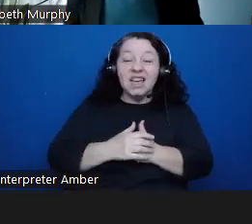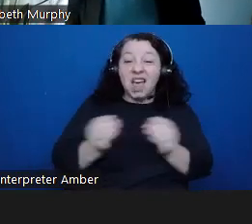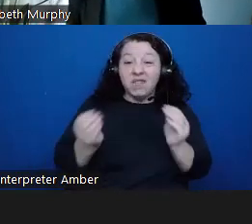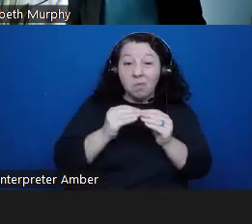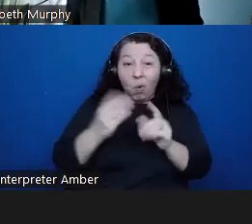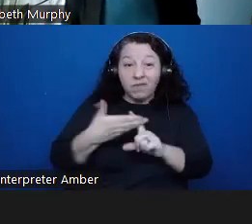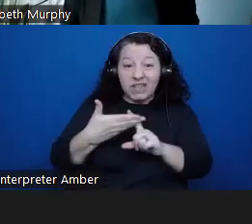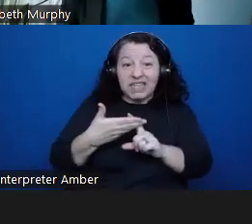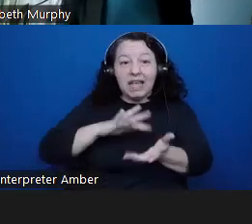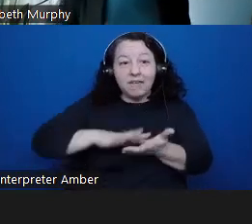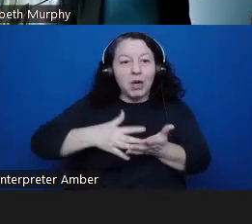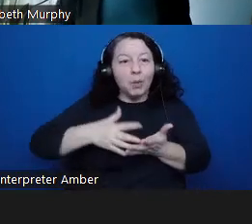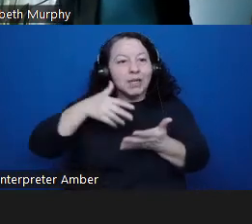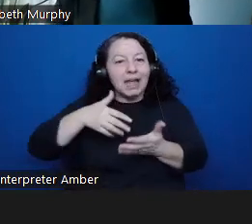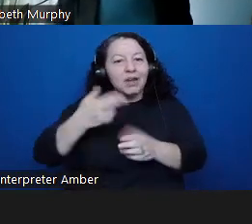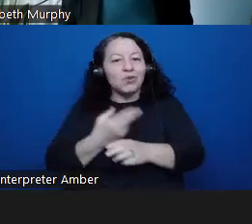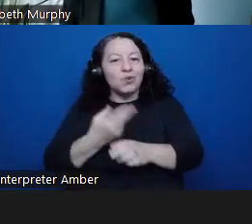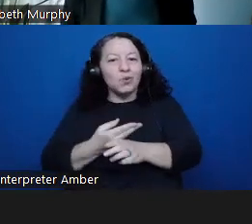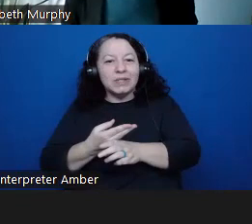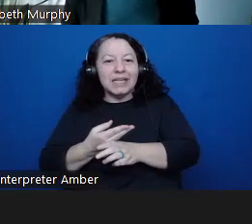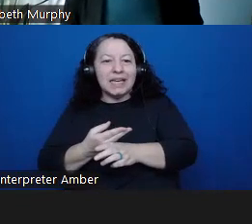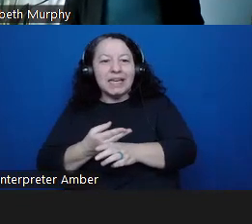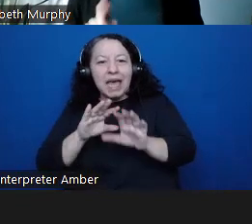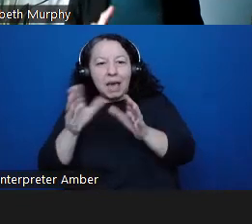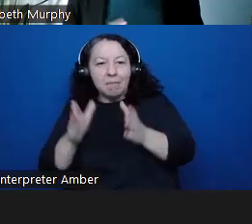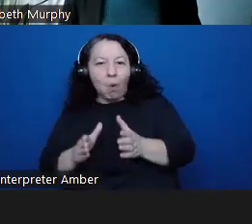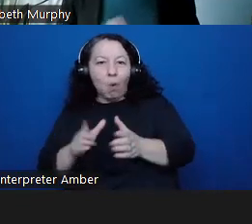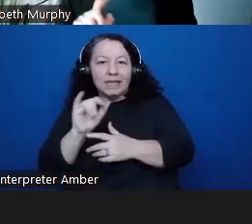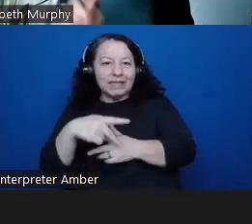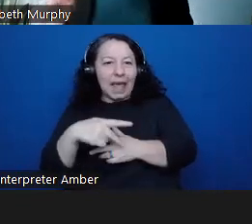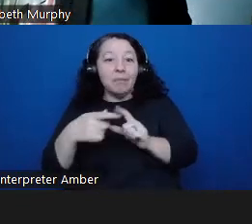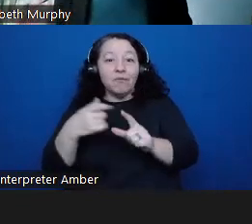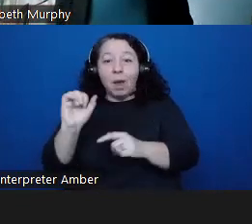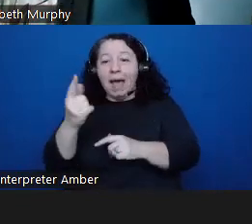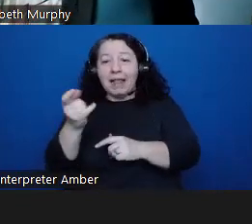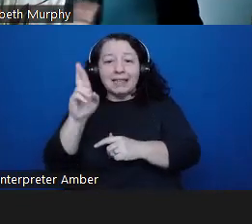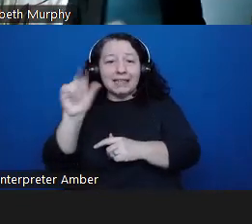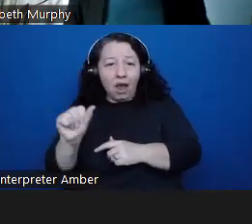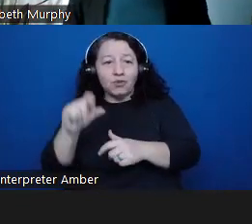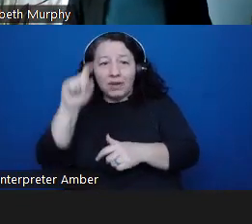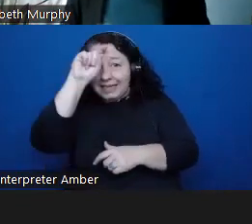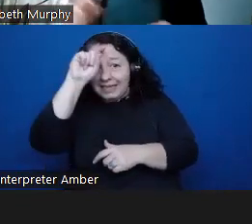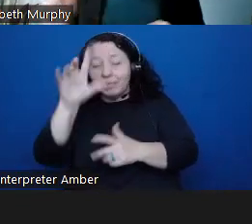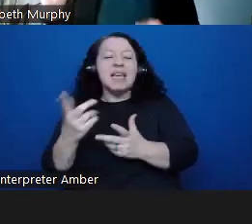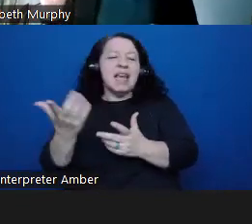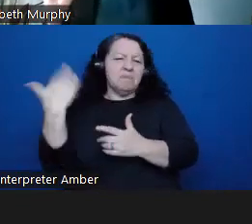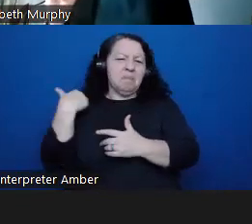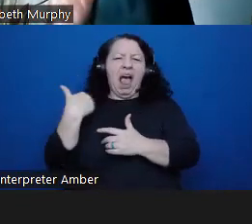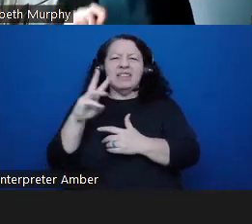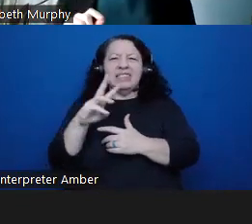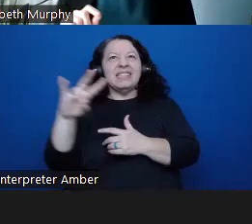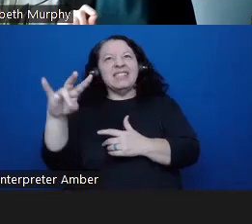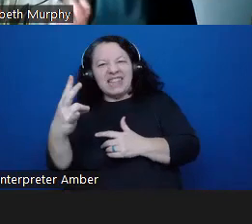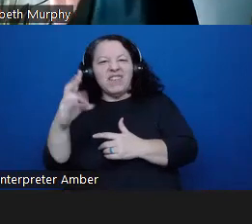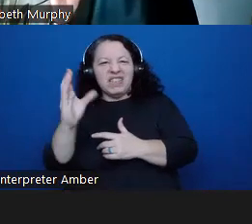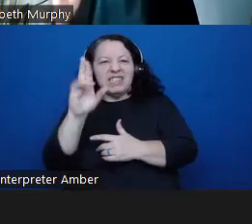conducted using a molded lamp from Alexandria in Egypt. The lamp is dated to the 6th and 7th centuries, and there are small